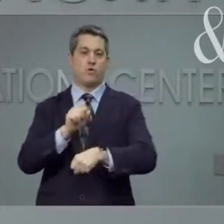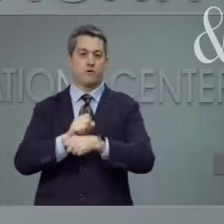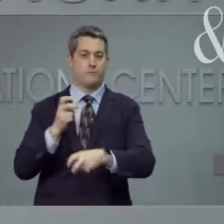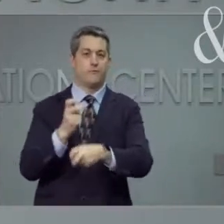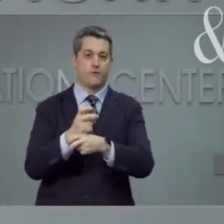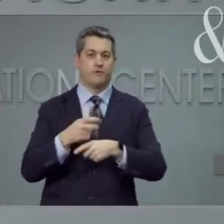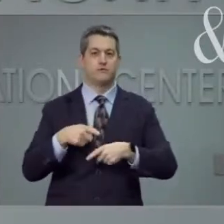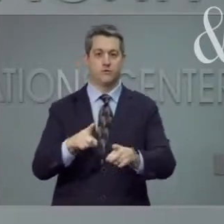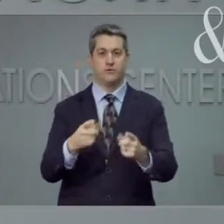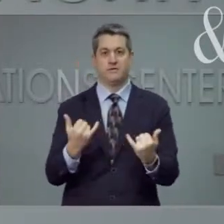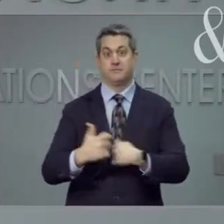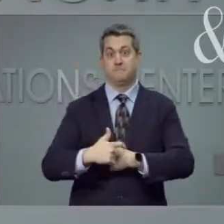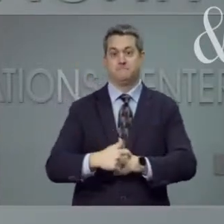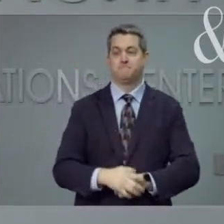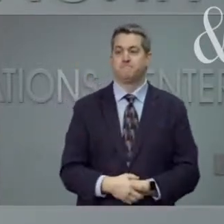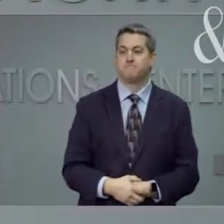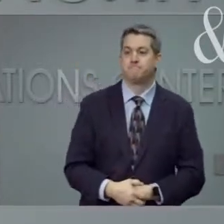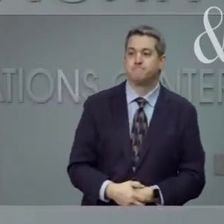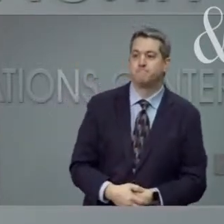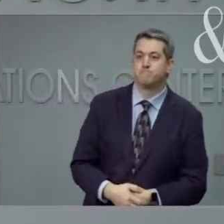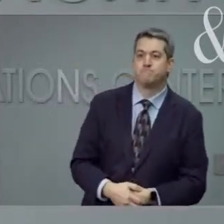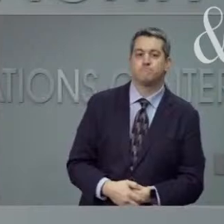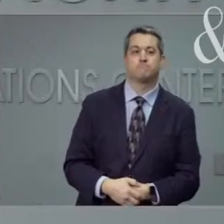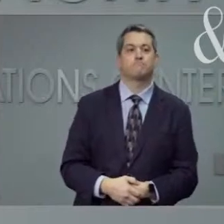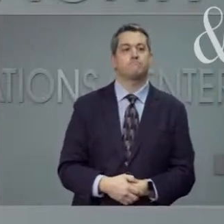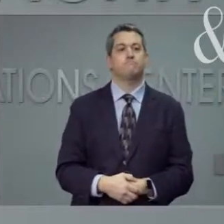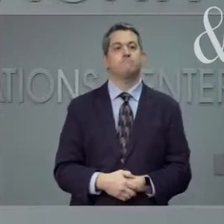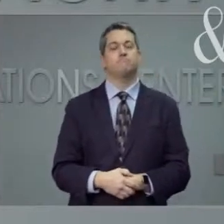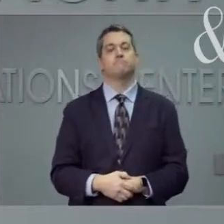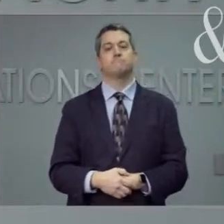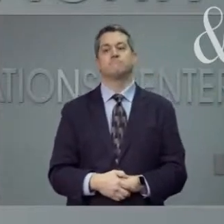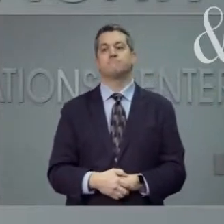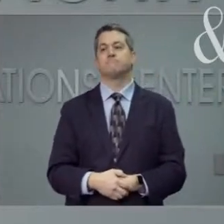in this arena. Next question, please.